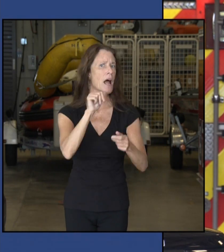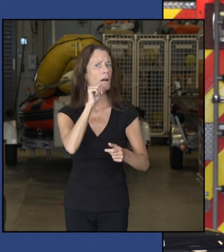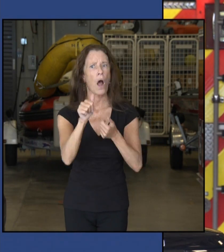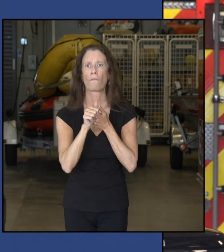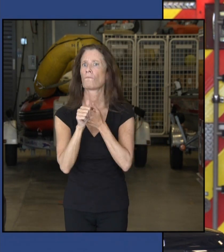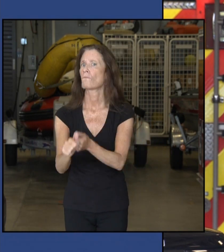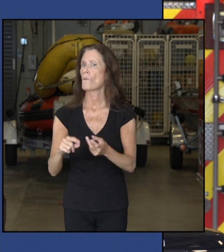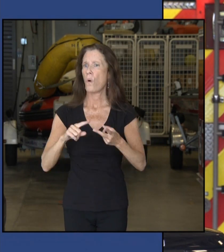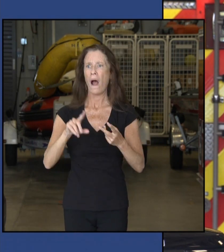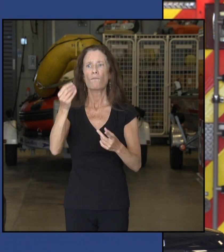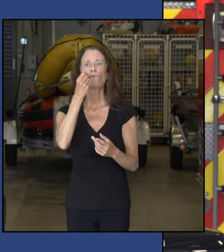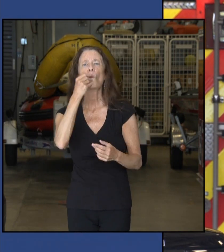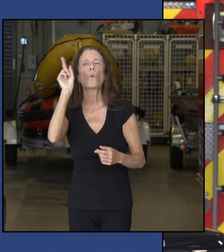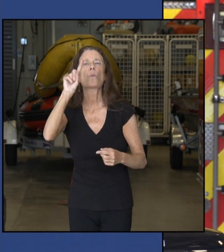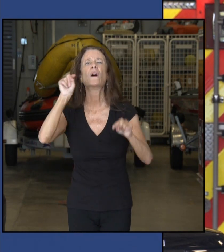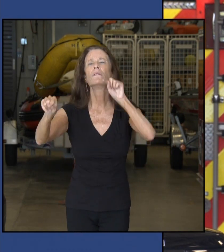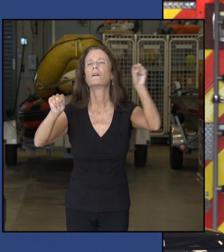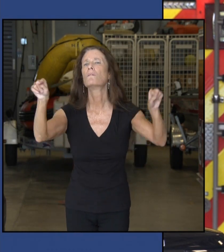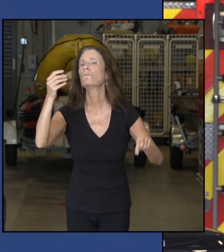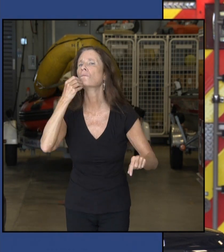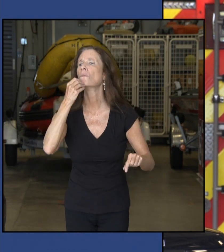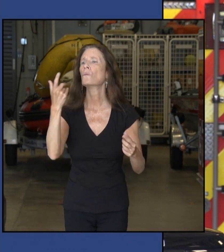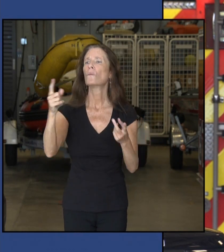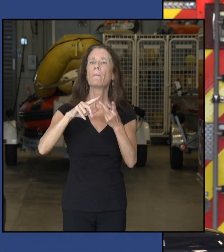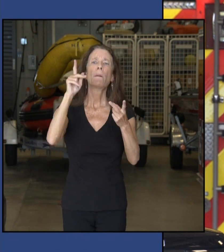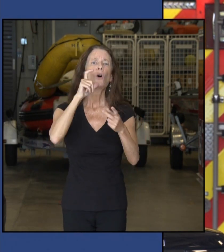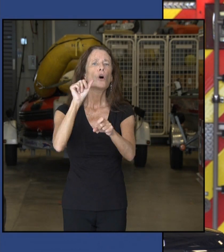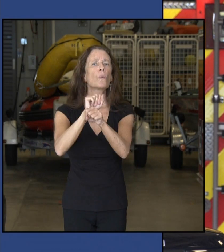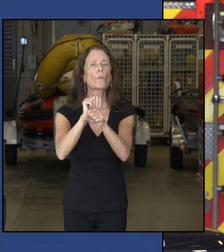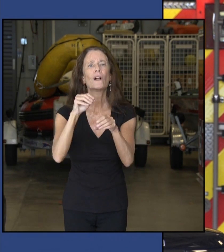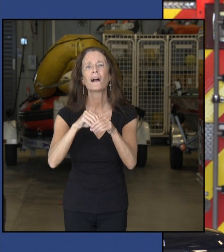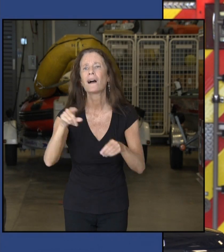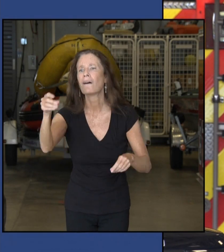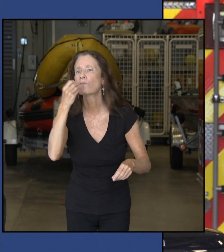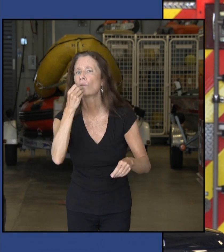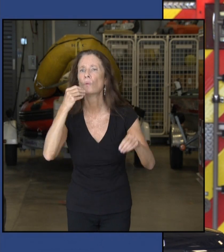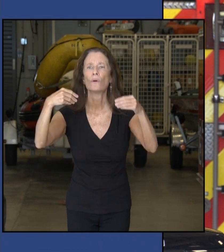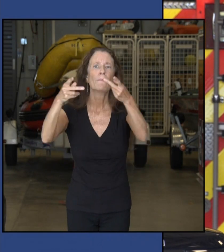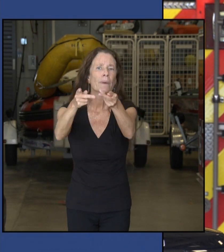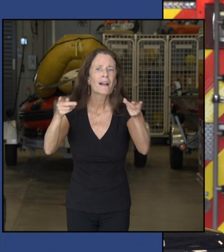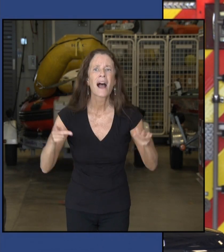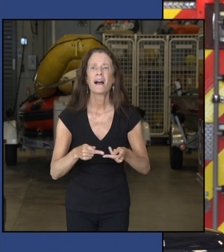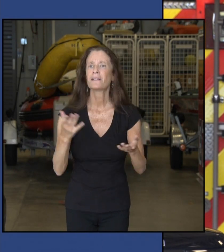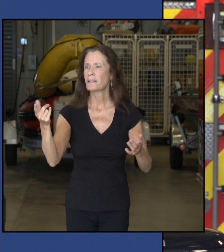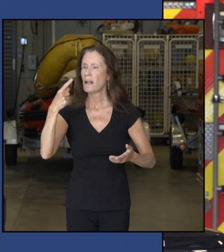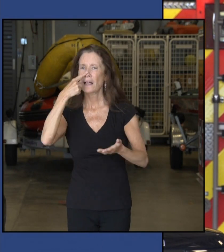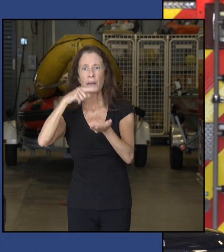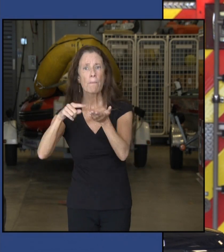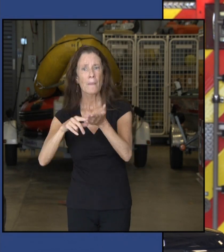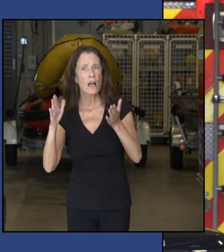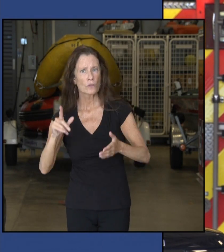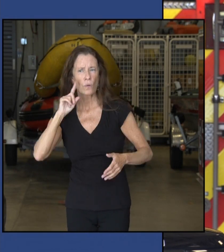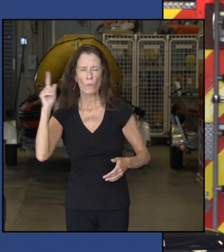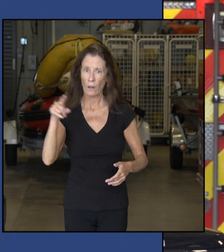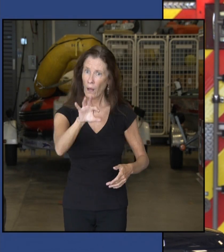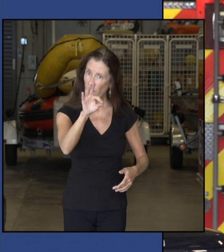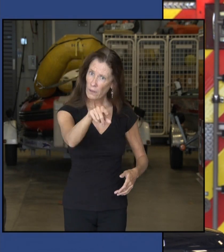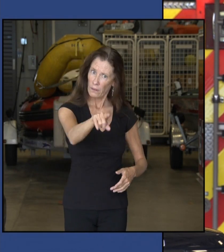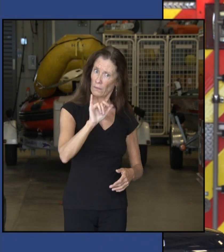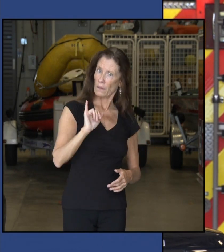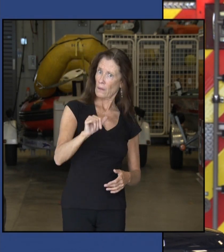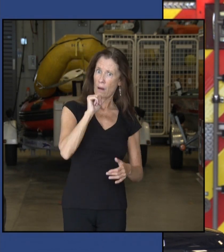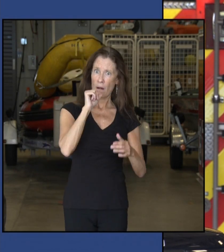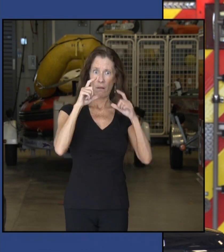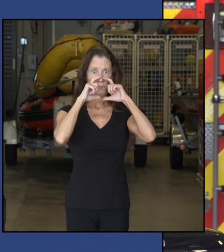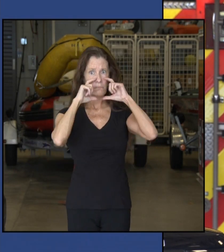are safe. Our food safety inspectors will note violations and issue joint written warnings with the Department of Health